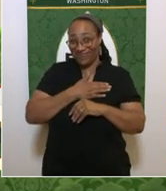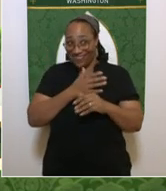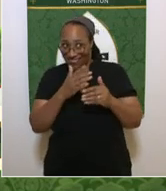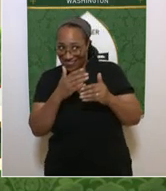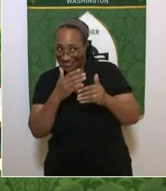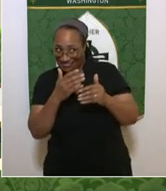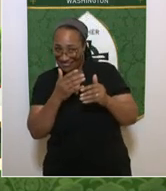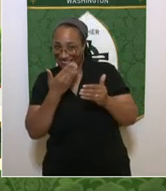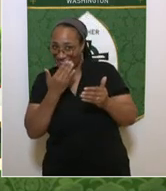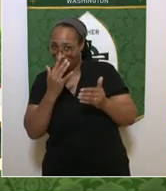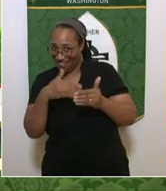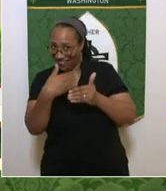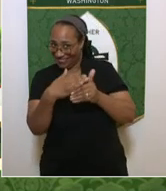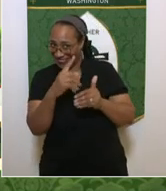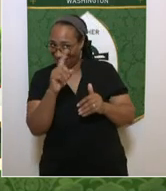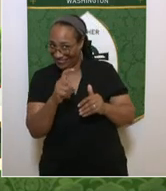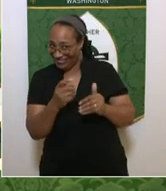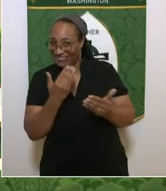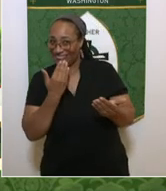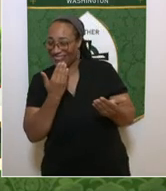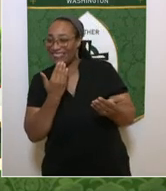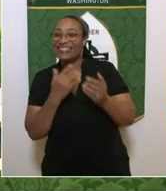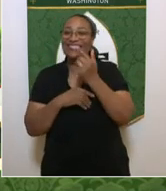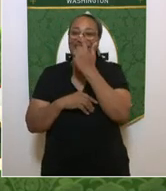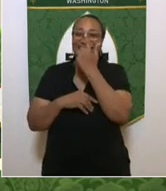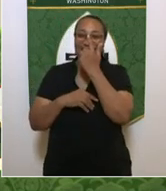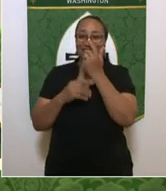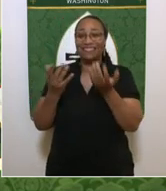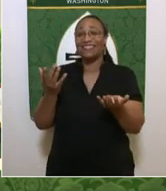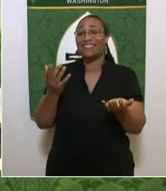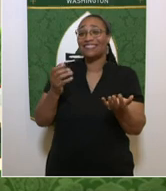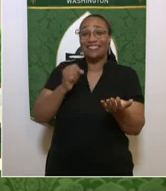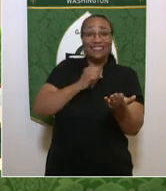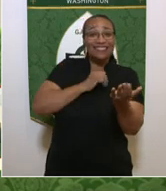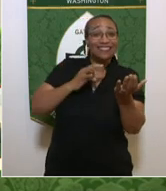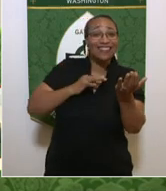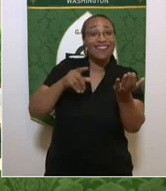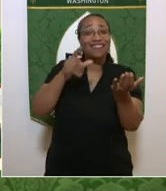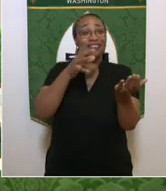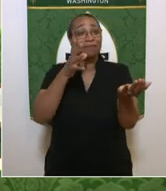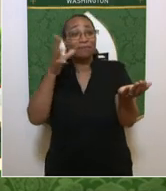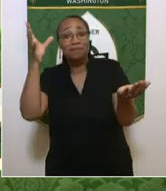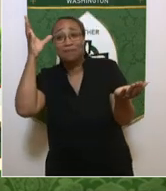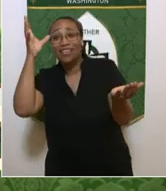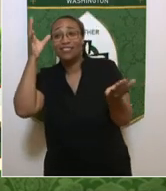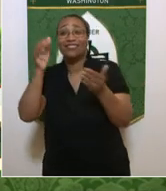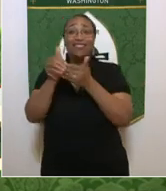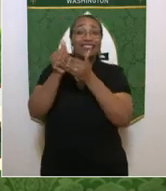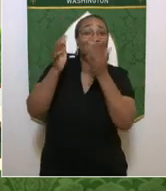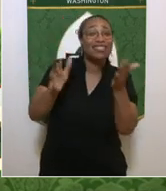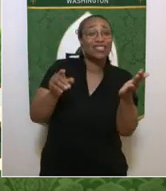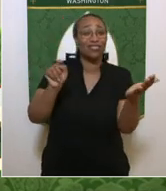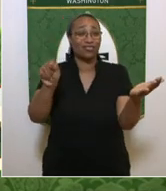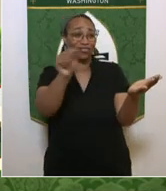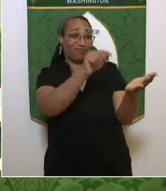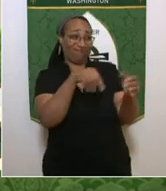again, the parents and the staff and leadership here at St. Patrick's. Thank you for the invitation.